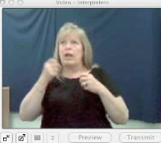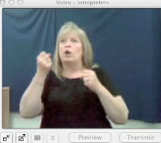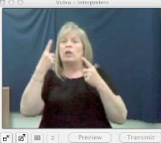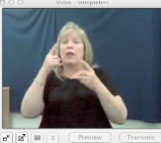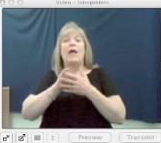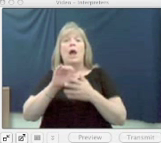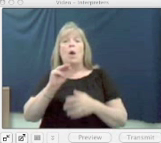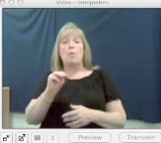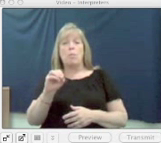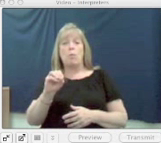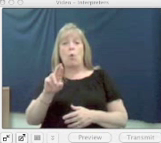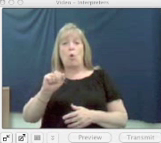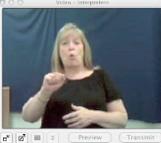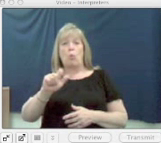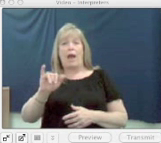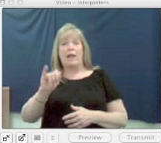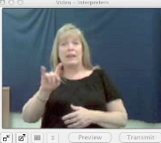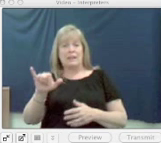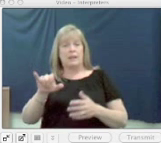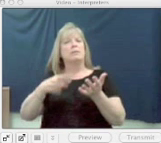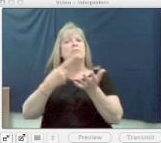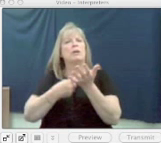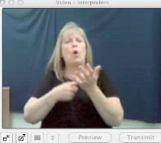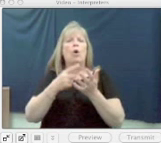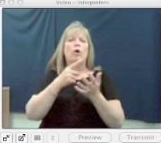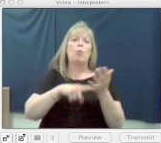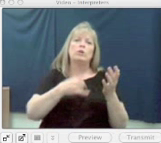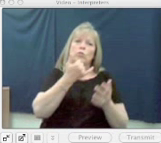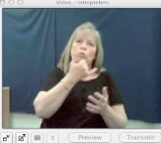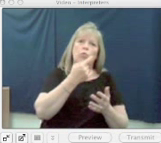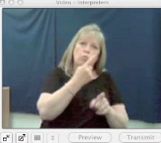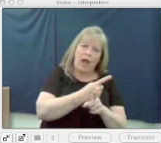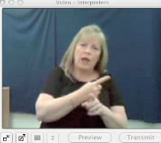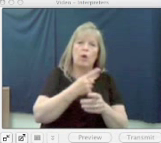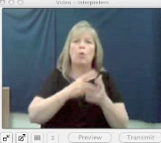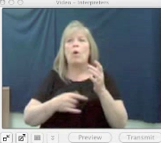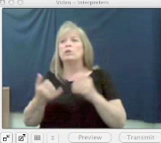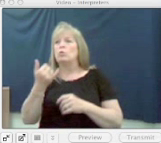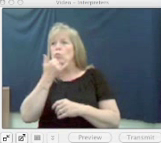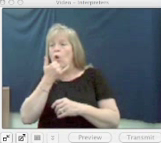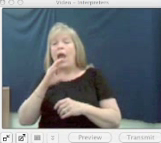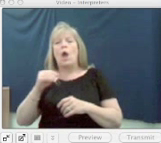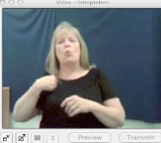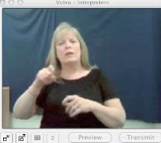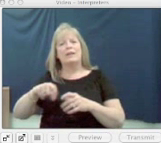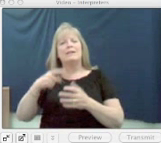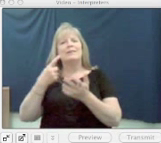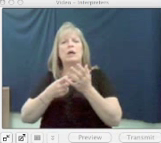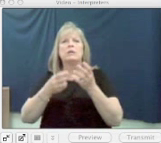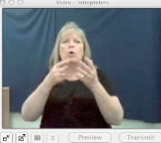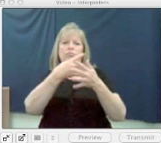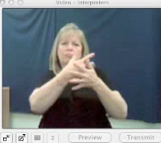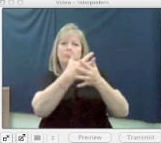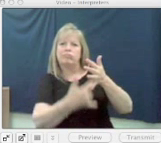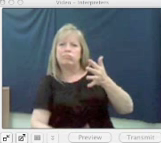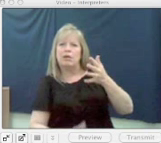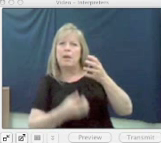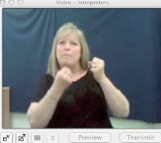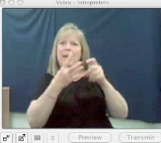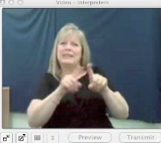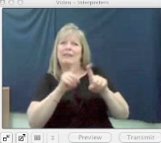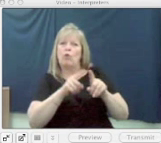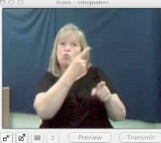wrong, and professional ethics requires a discussion of multiple rights. We would have to engage in